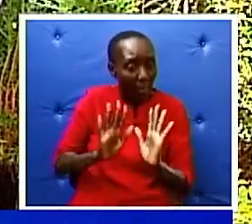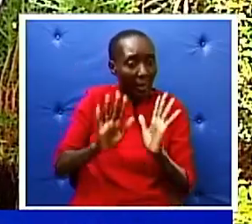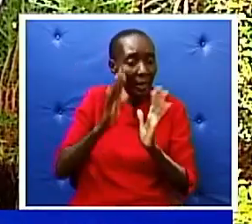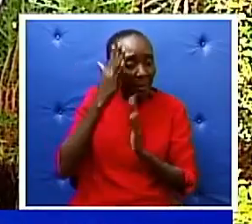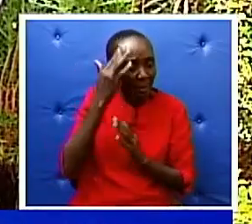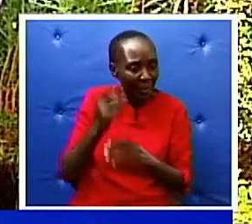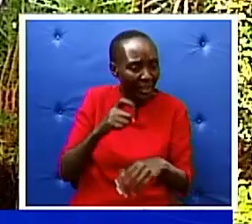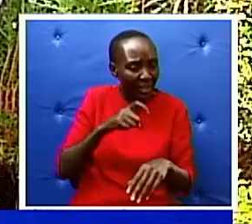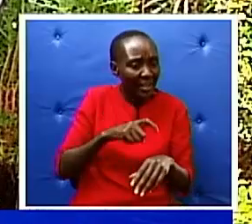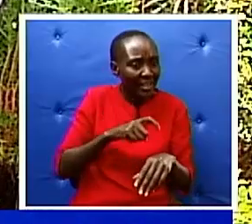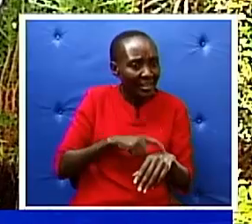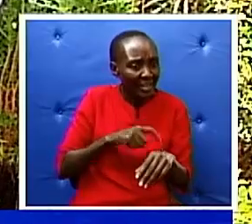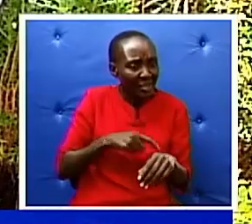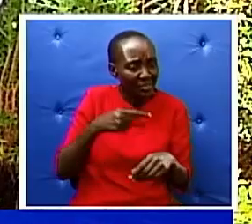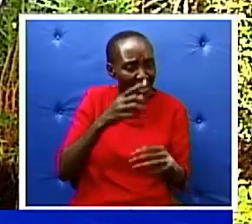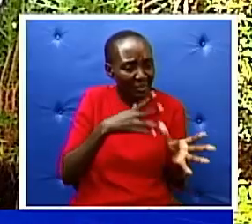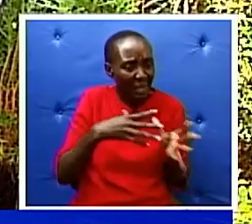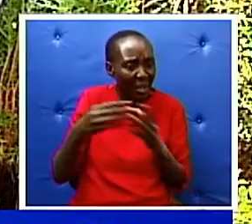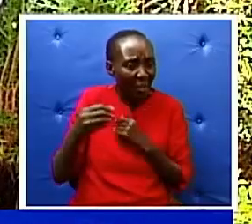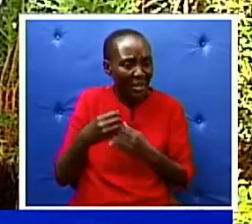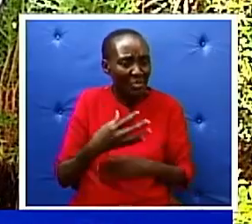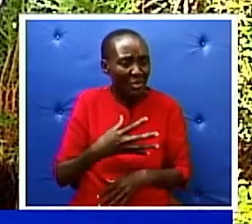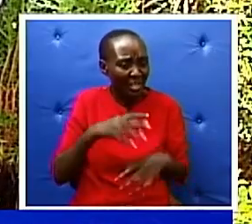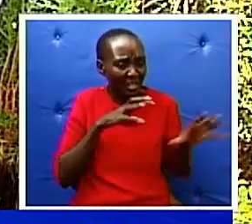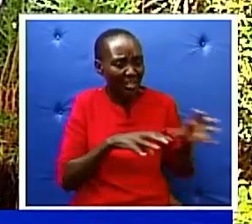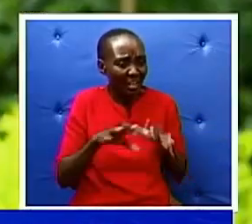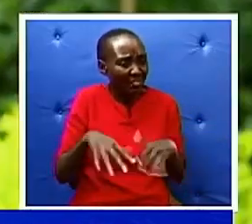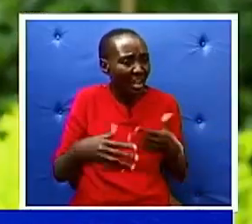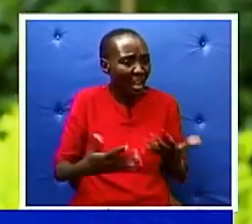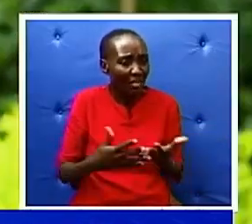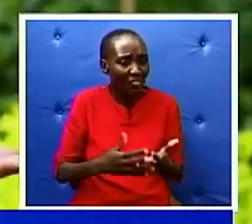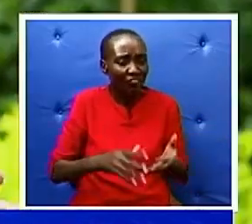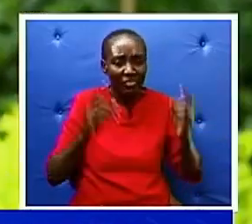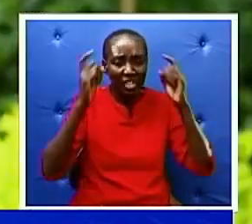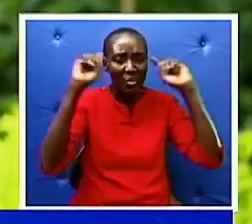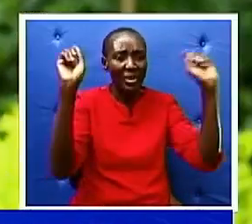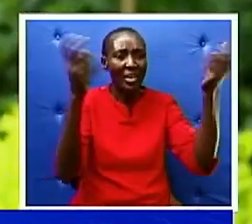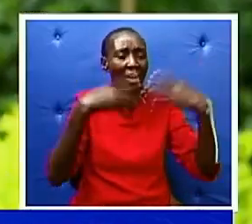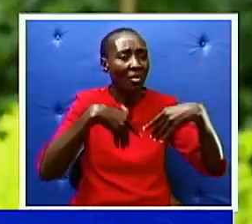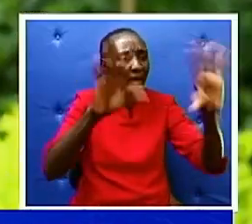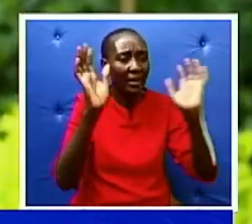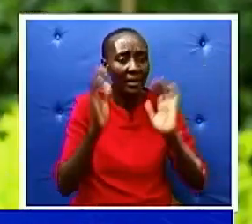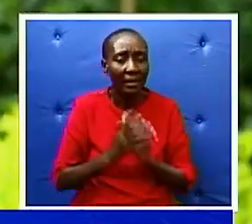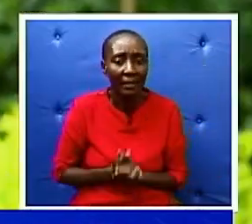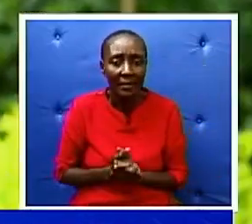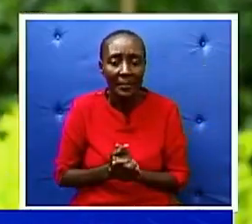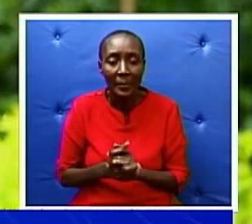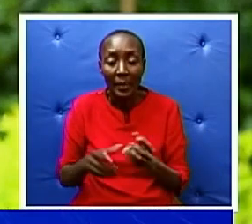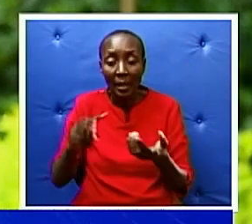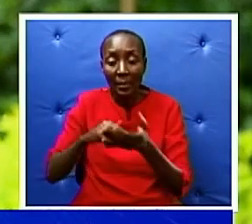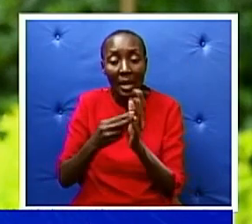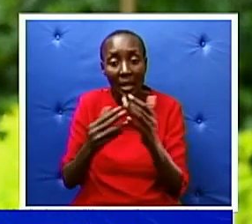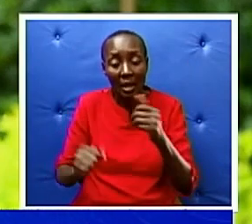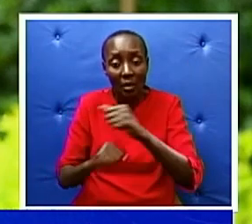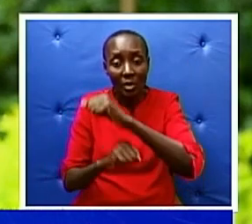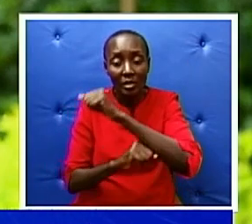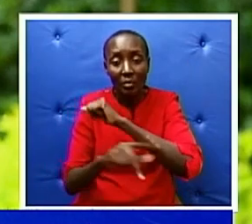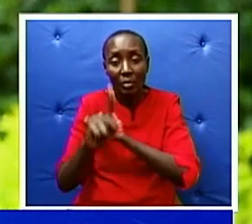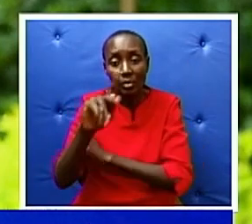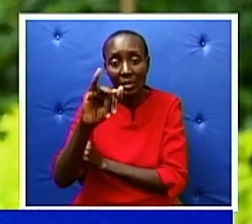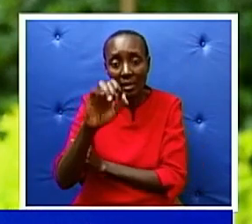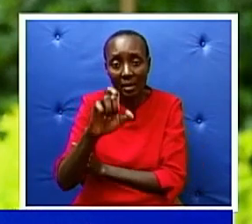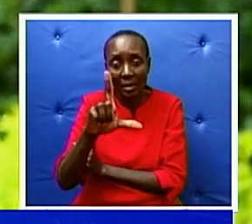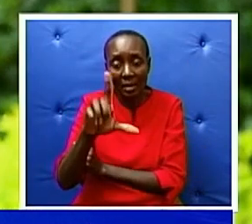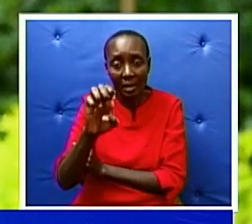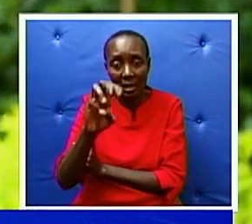air. You can live. You seem to be in support of the Kieleweke then. Not really about the Kieleweke.